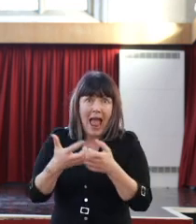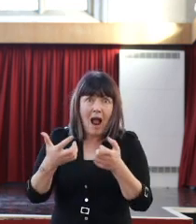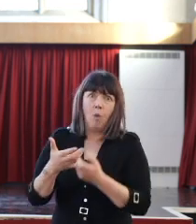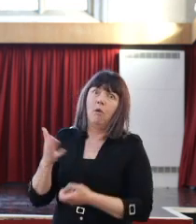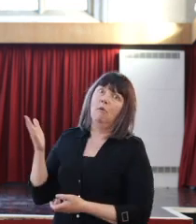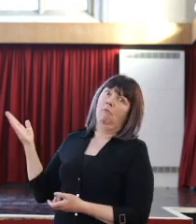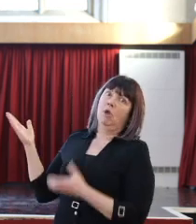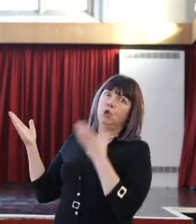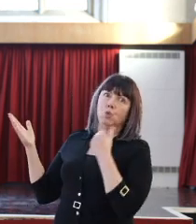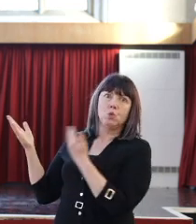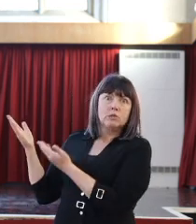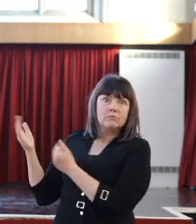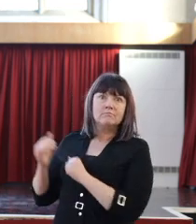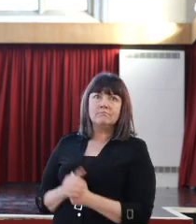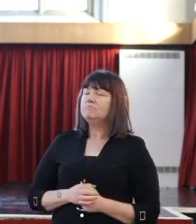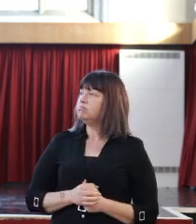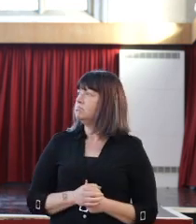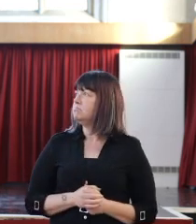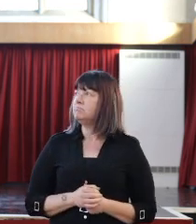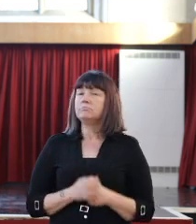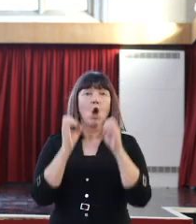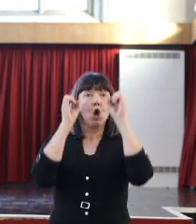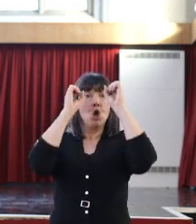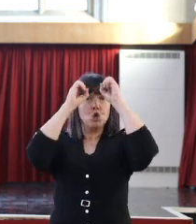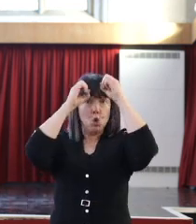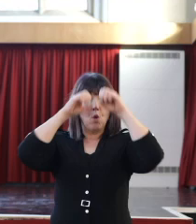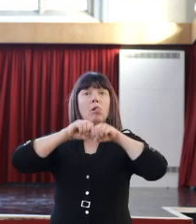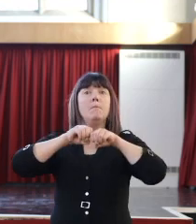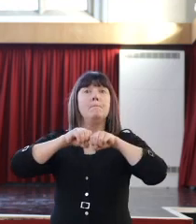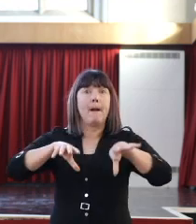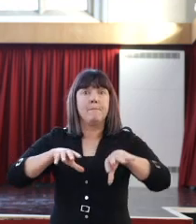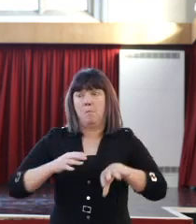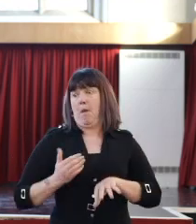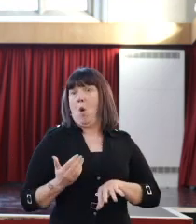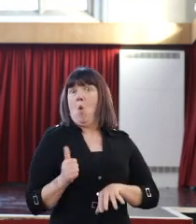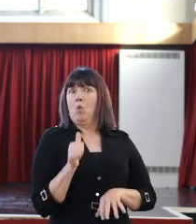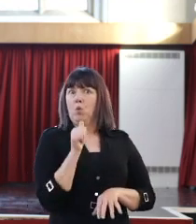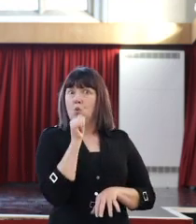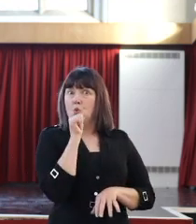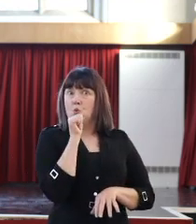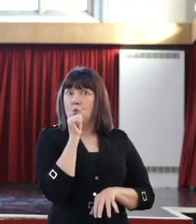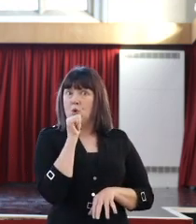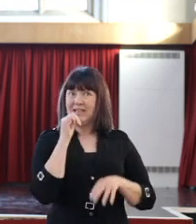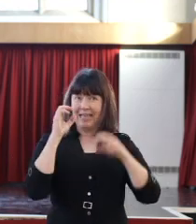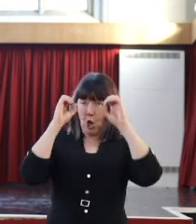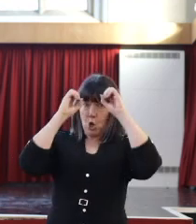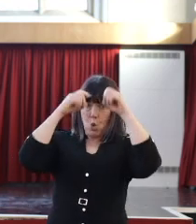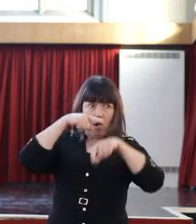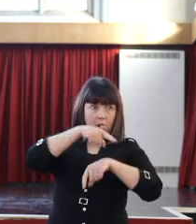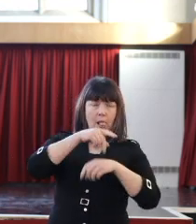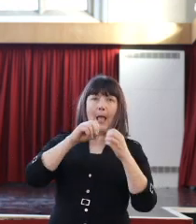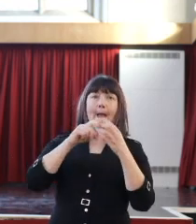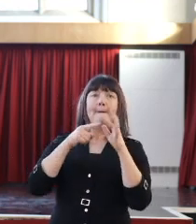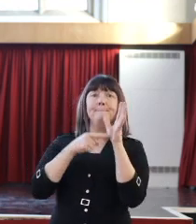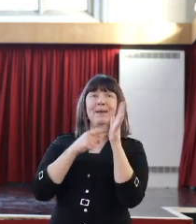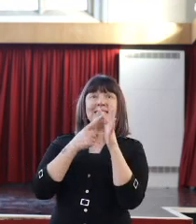with. Google had been released, but only just. You'll see Google Beta, almost beaten by the sun.